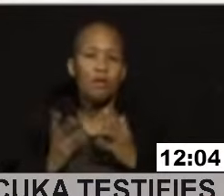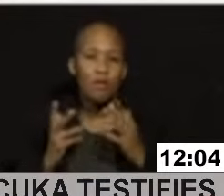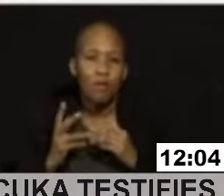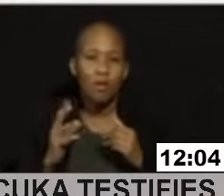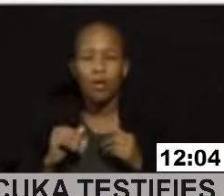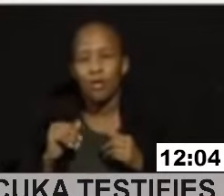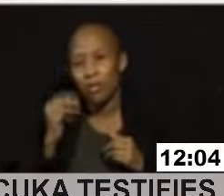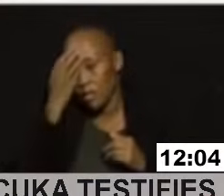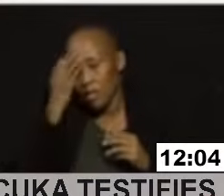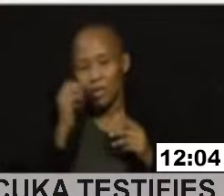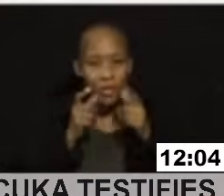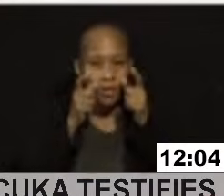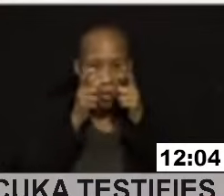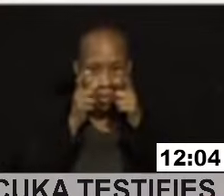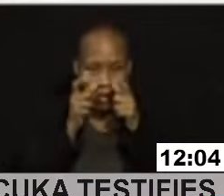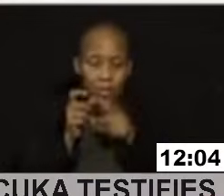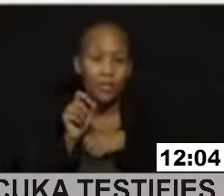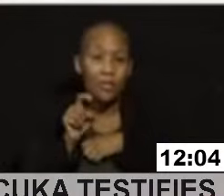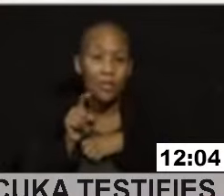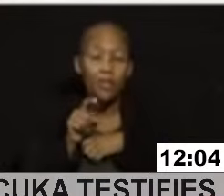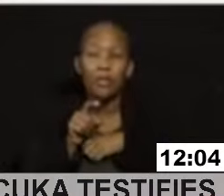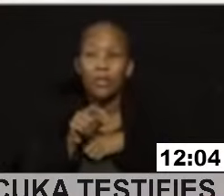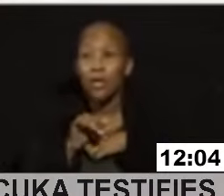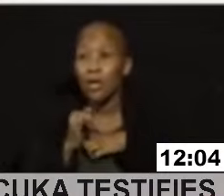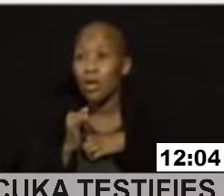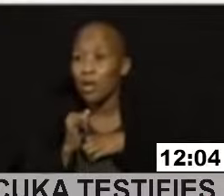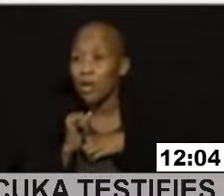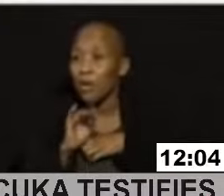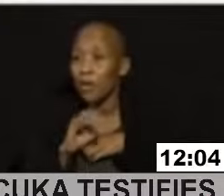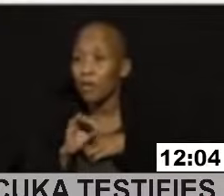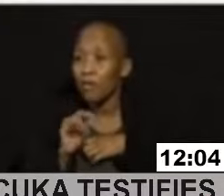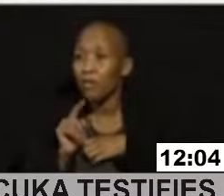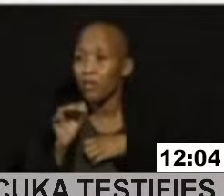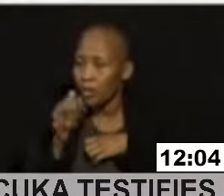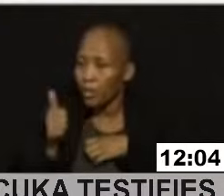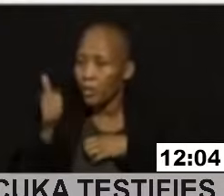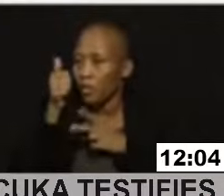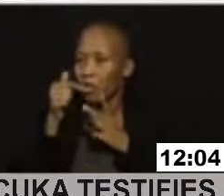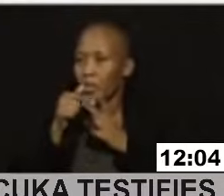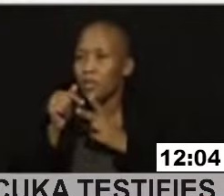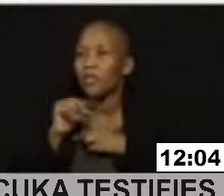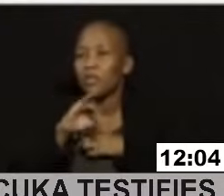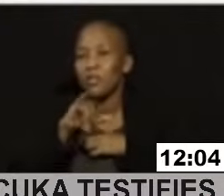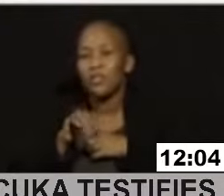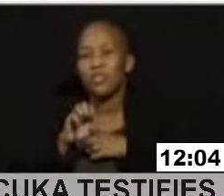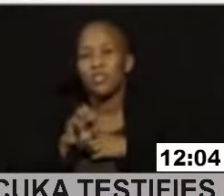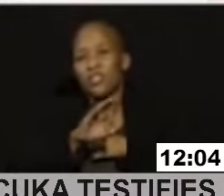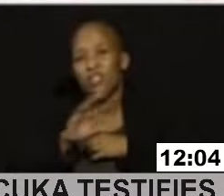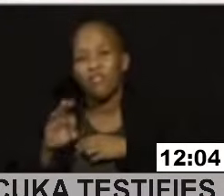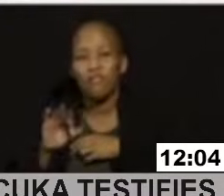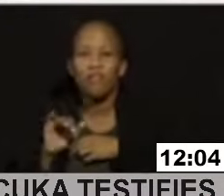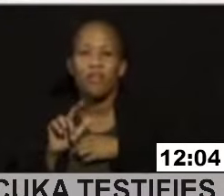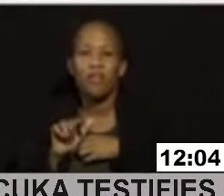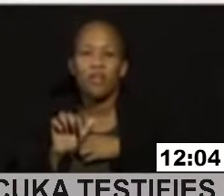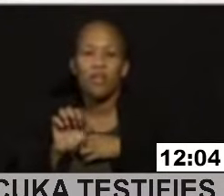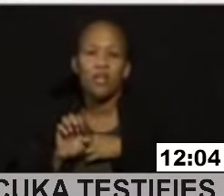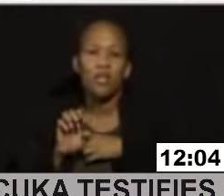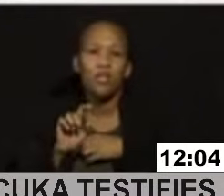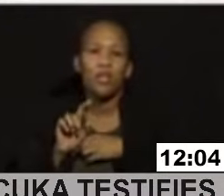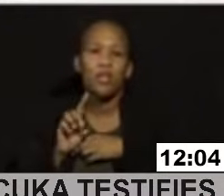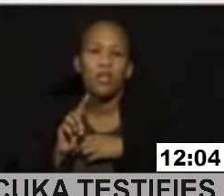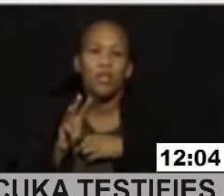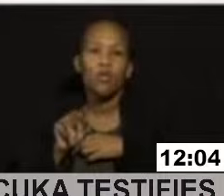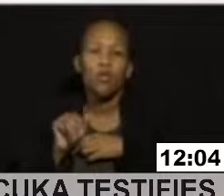there was a tiff to and fro between him and Jeff Letwaba. And I said, guys, deal with these issues.